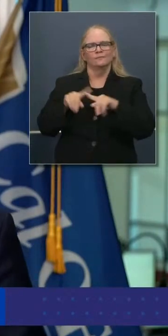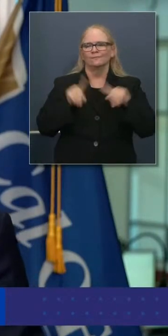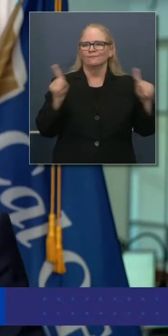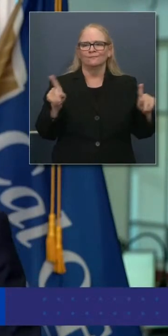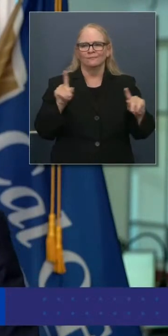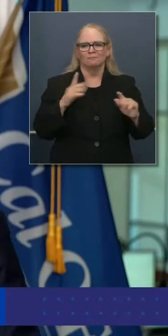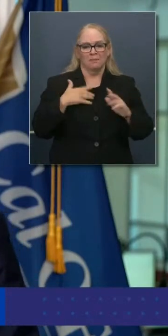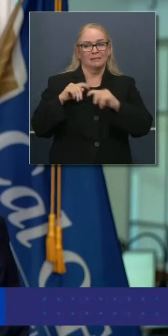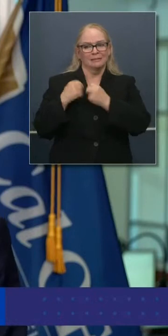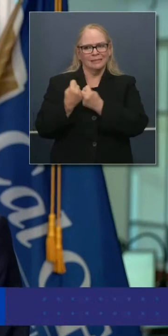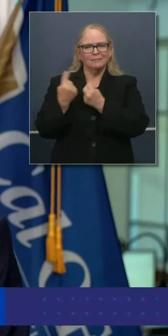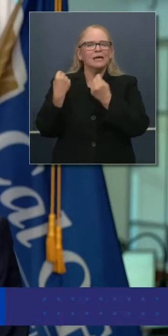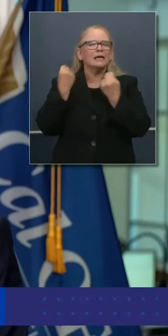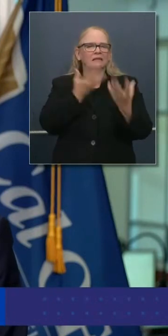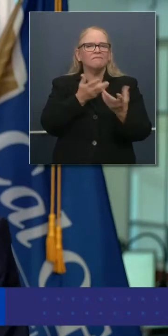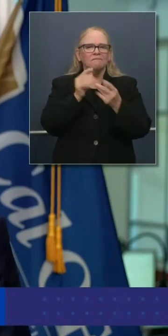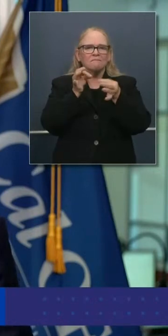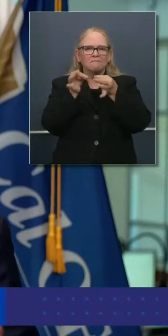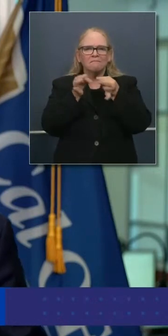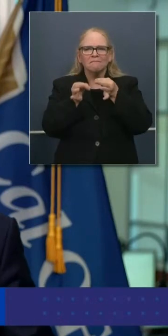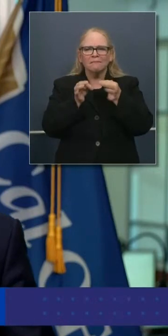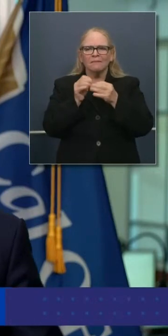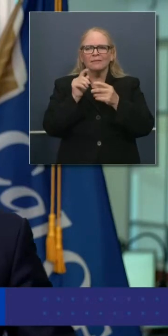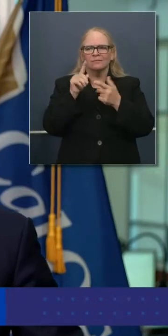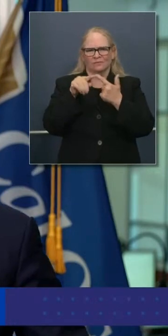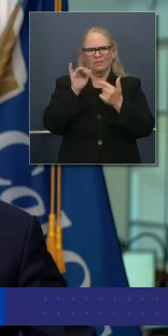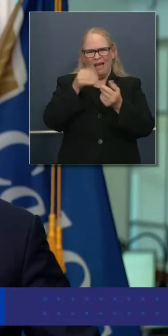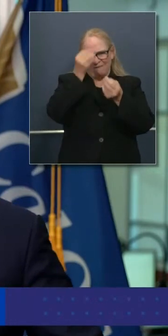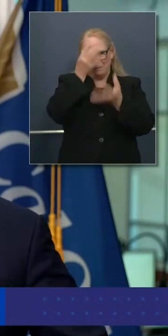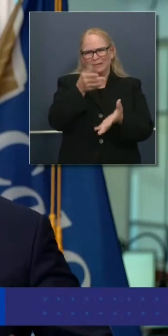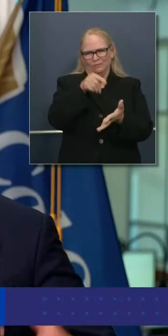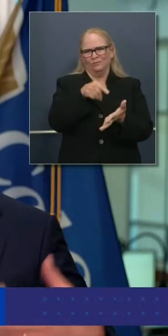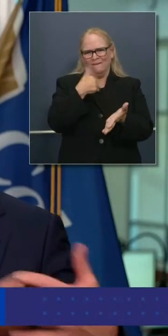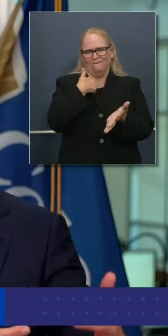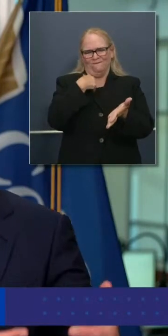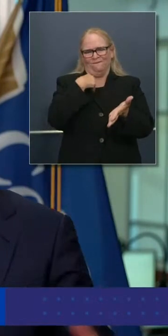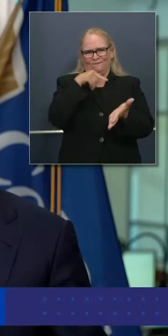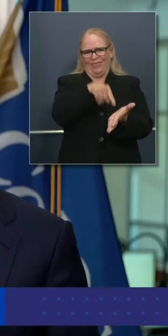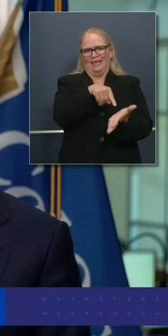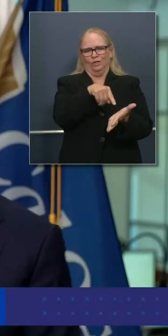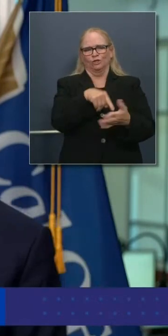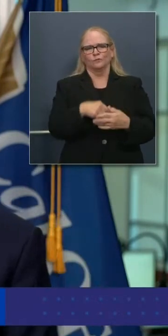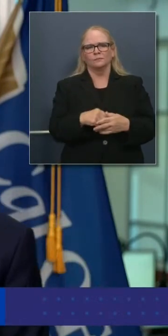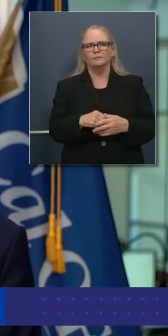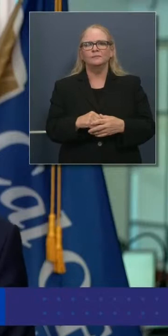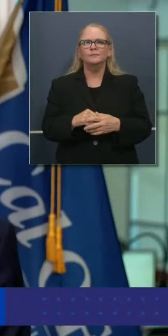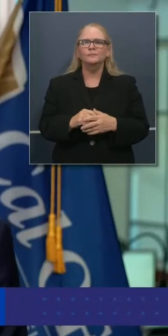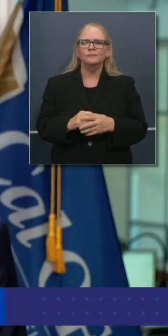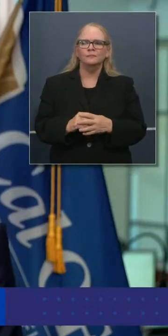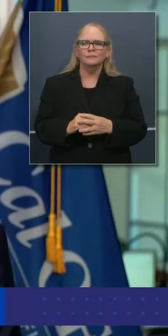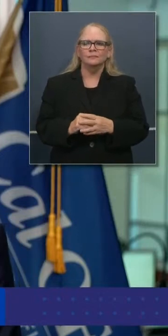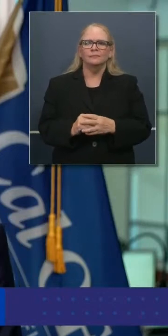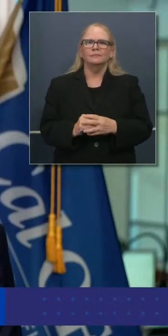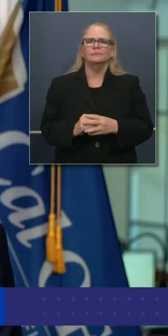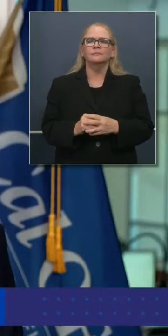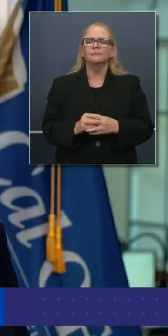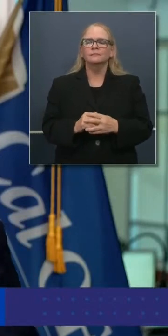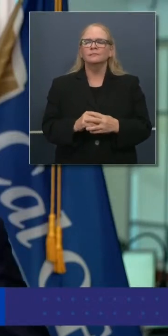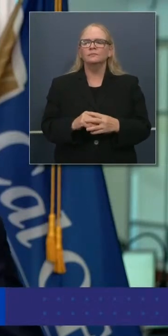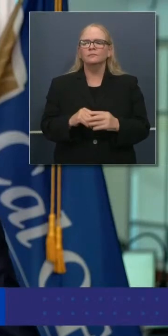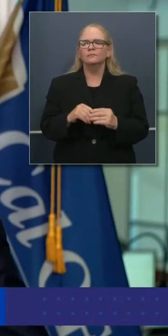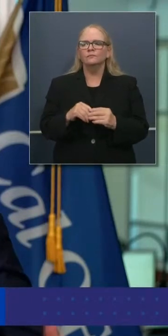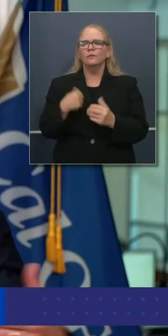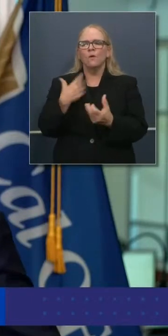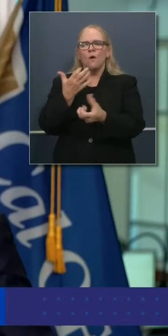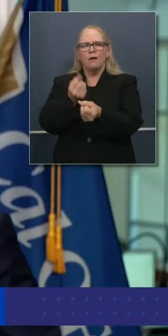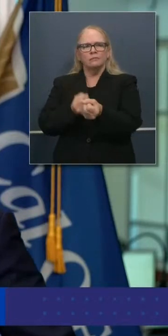details to bear fruit to that assertion, or at least an assertion, but also what we've been promoting over the course of many, many